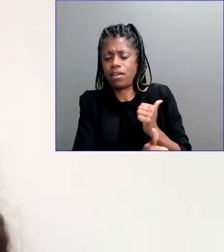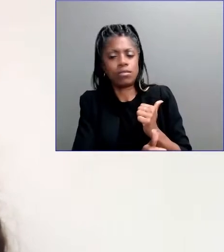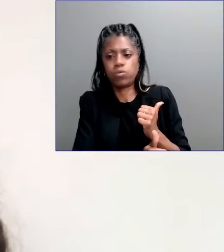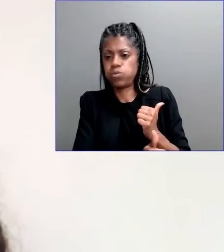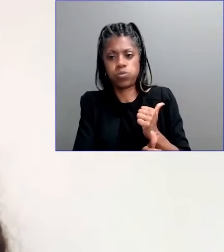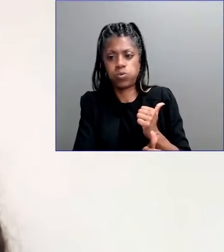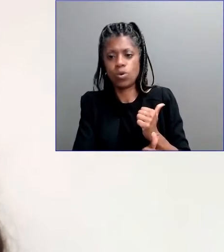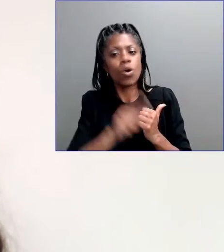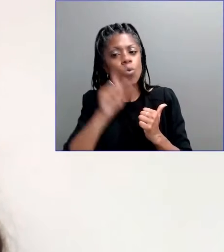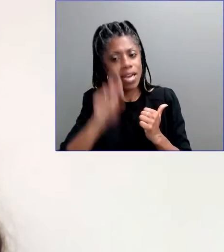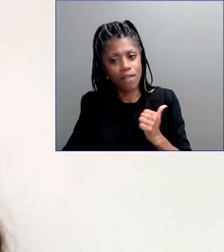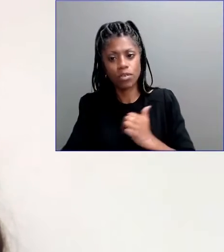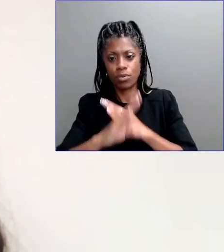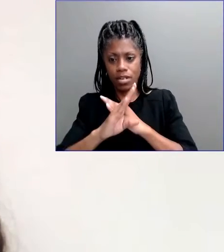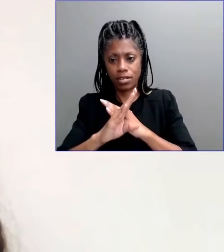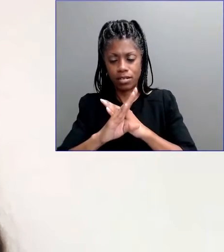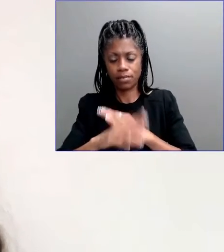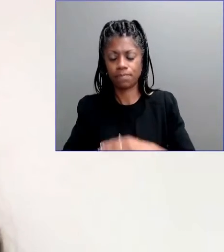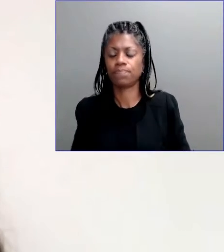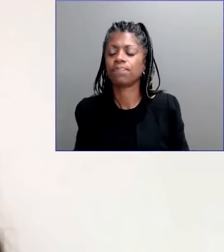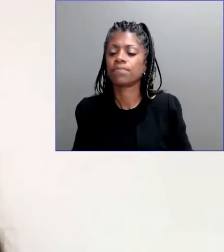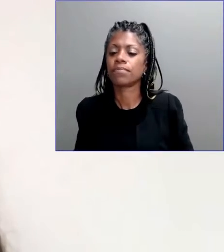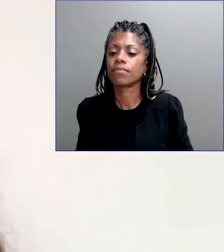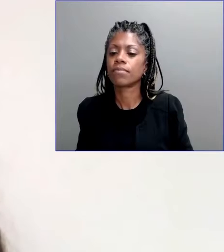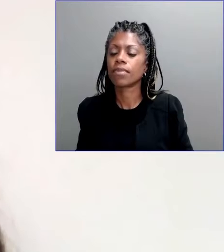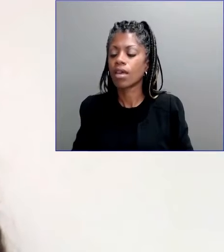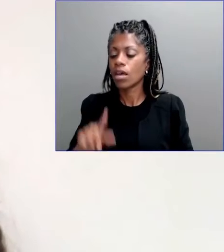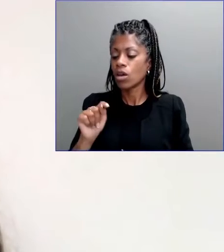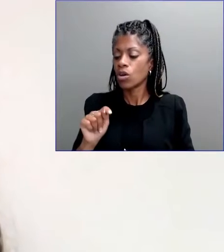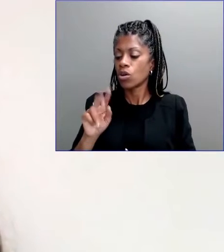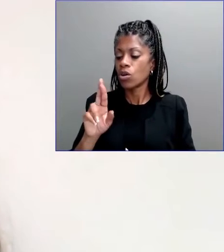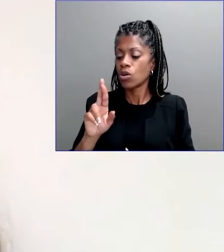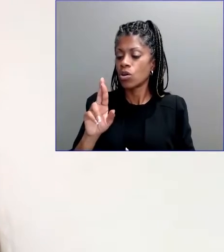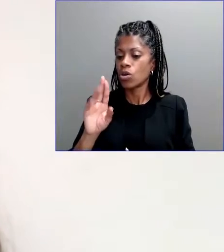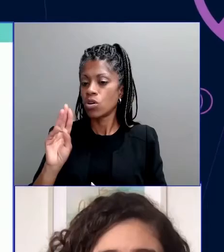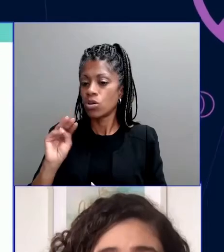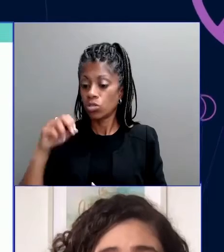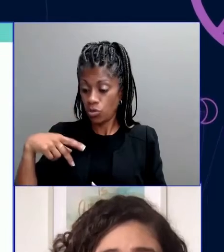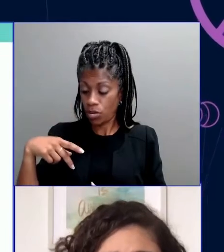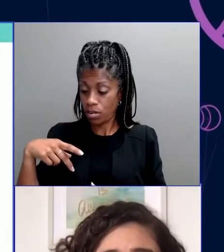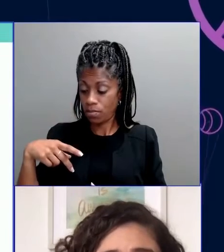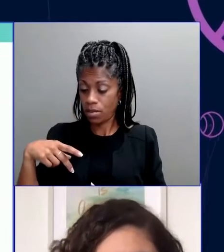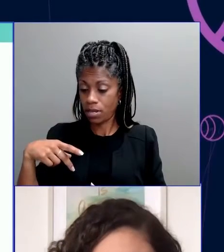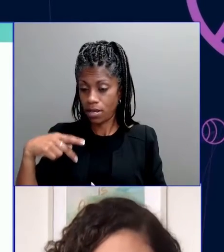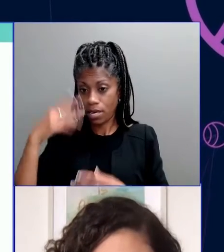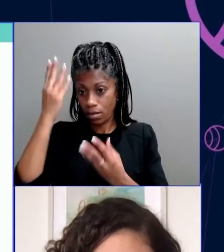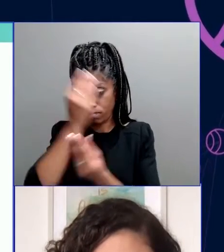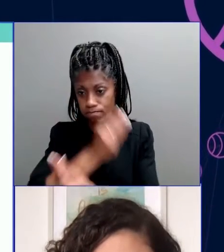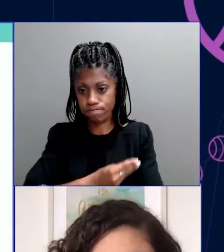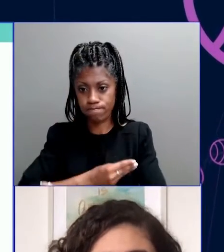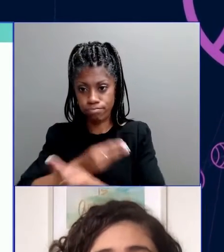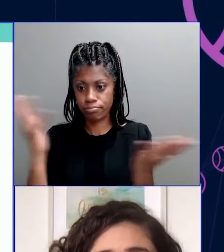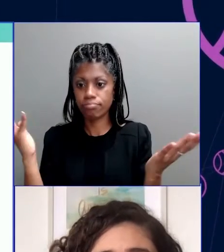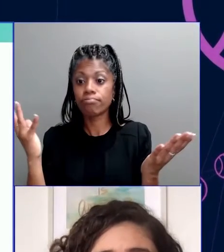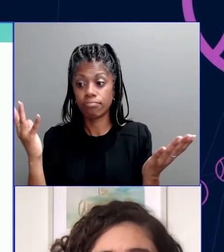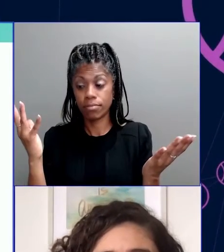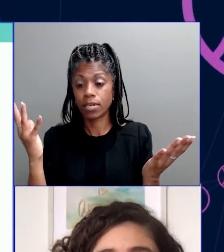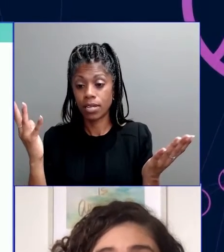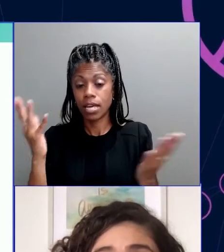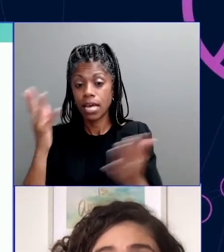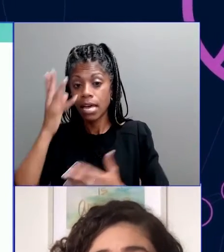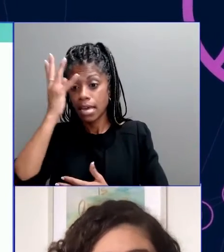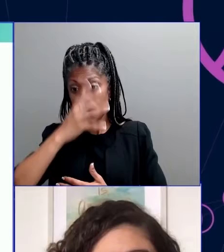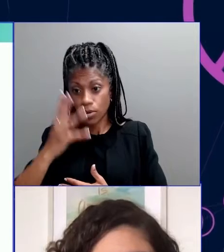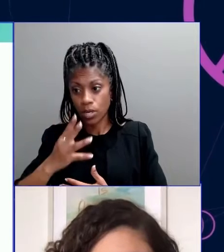As a candidate, Trump made it very clear that immigrants would be a target of his vitriol and racism. We knew that